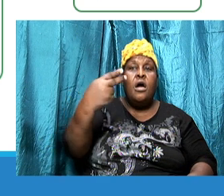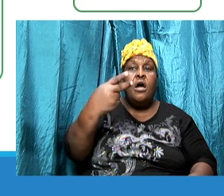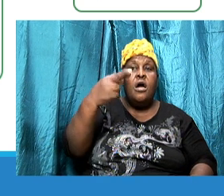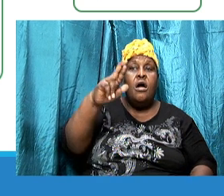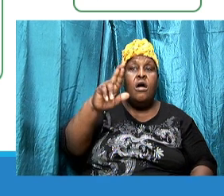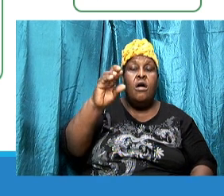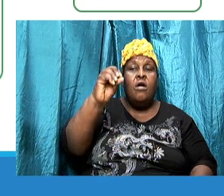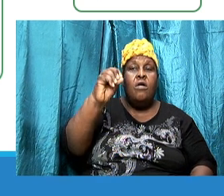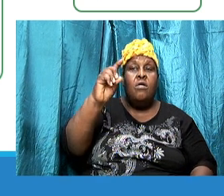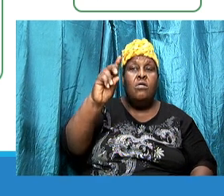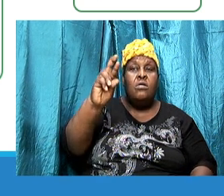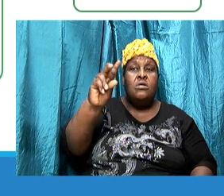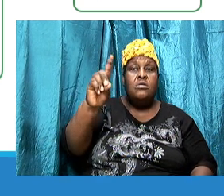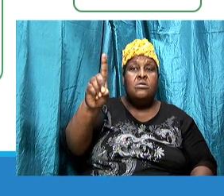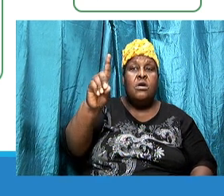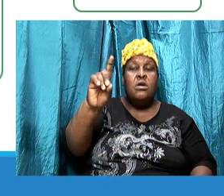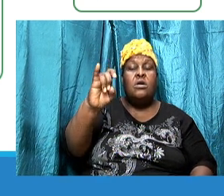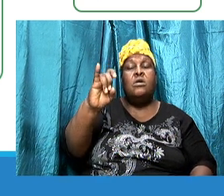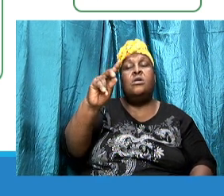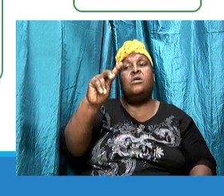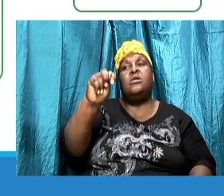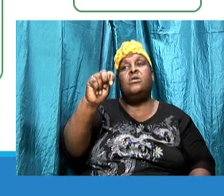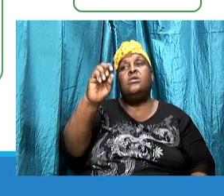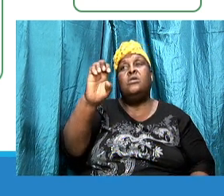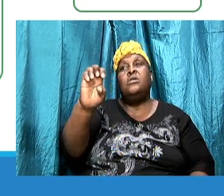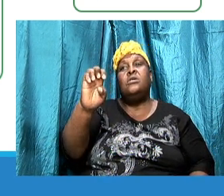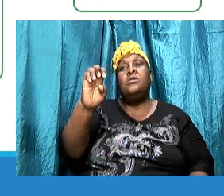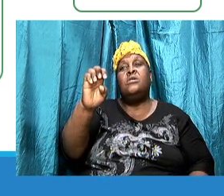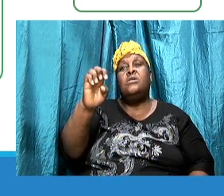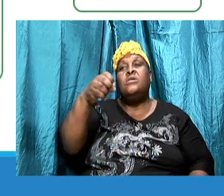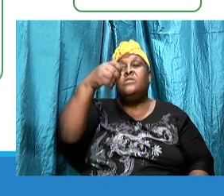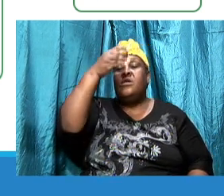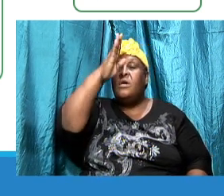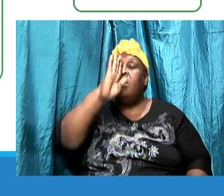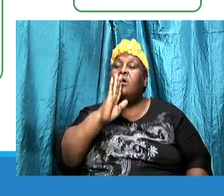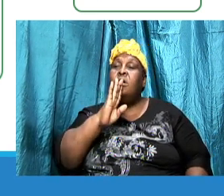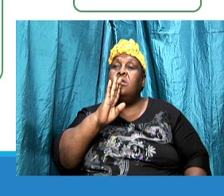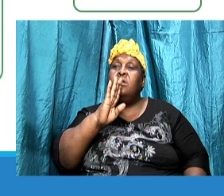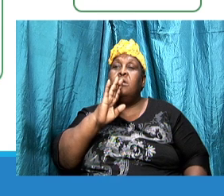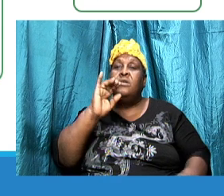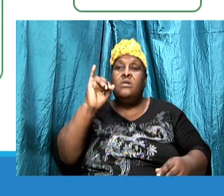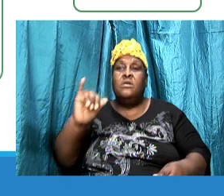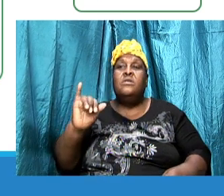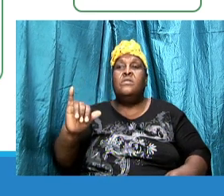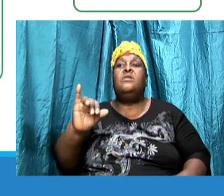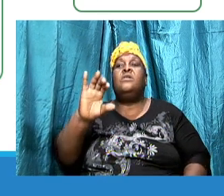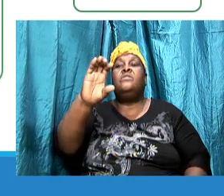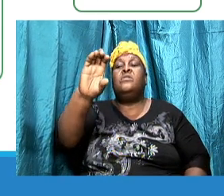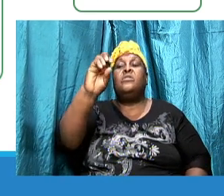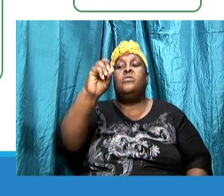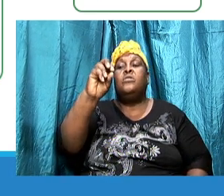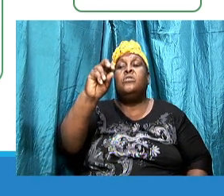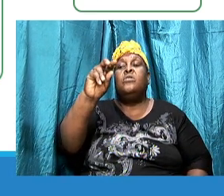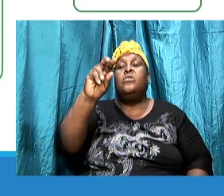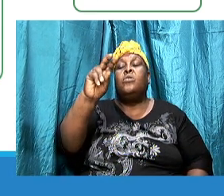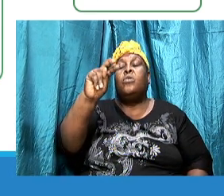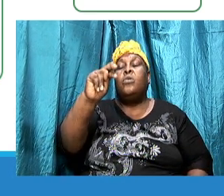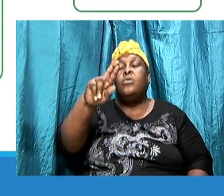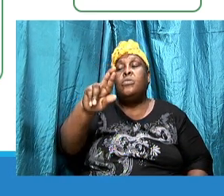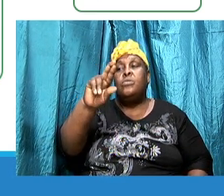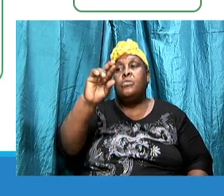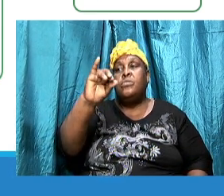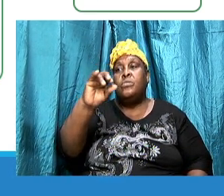Corinthian worship. They regard her as the goddess of love. They built her a